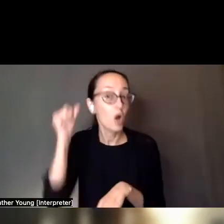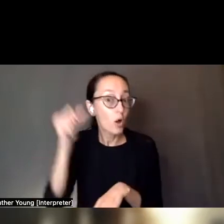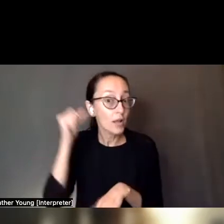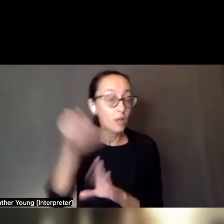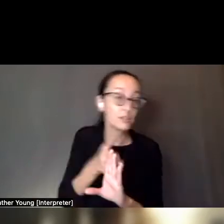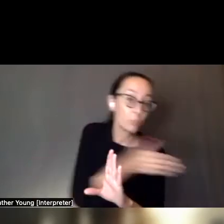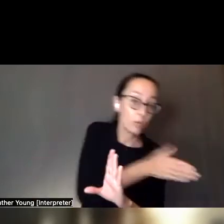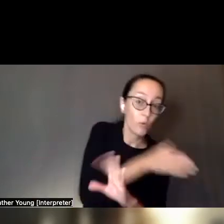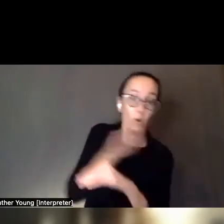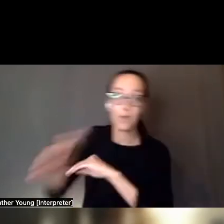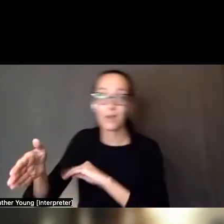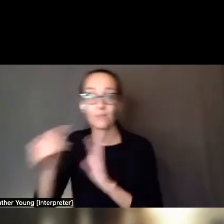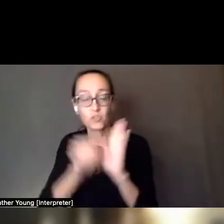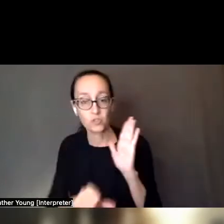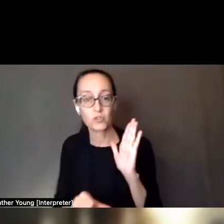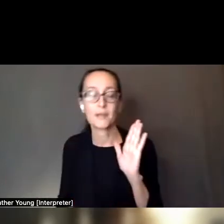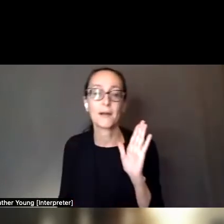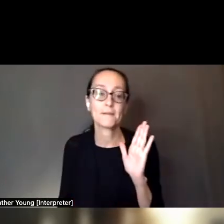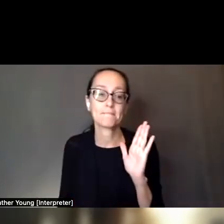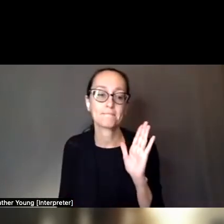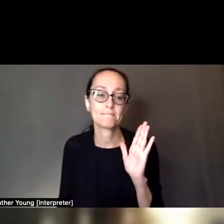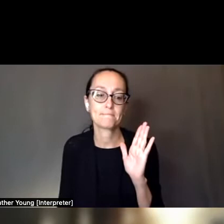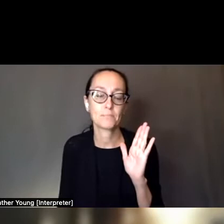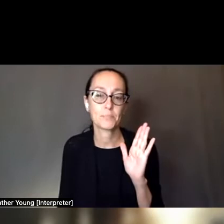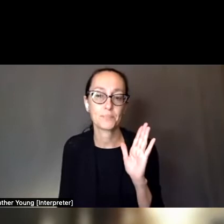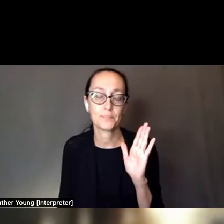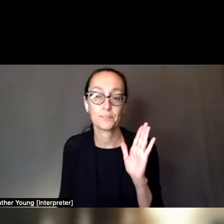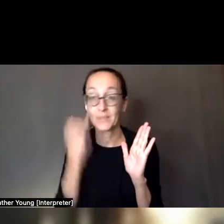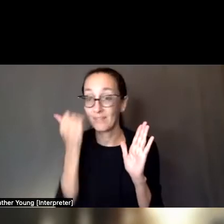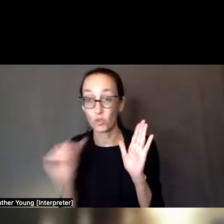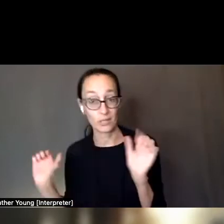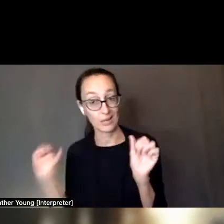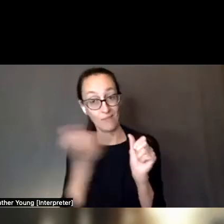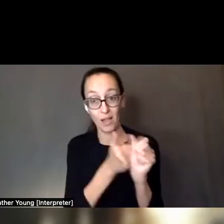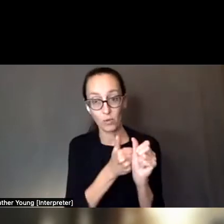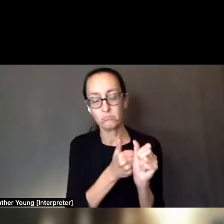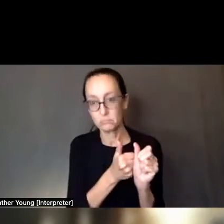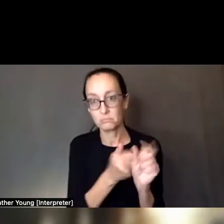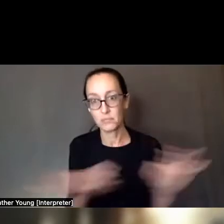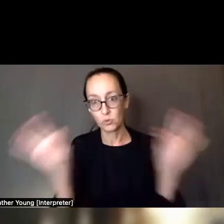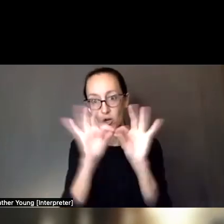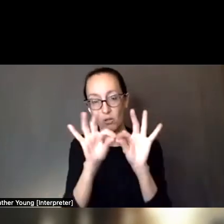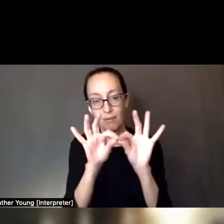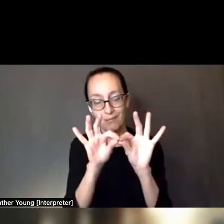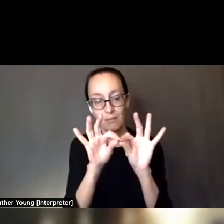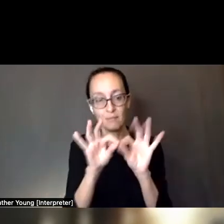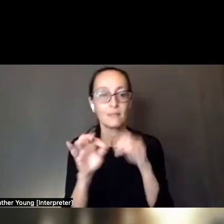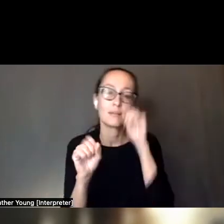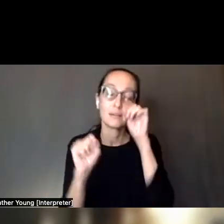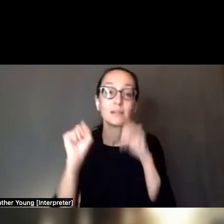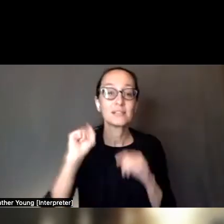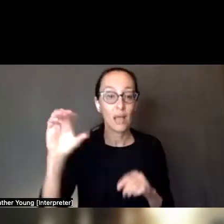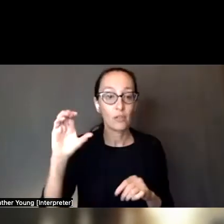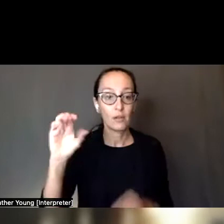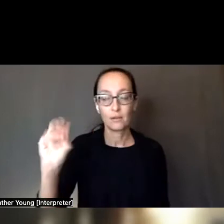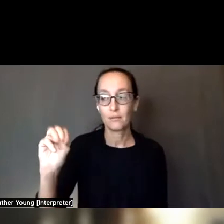and after surgery, and the therapy follow-up, which of course is just critical. South Carolina Medicaid